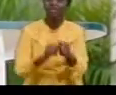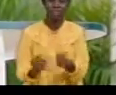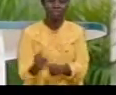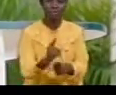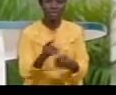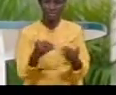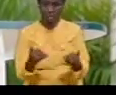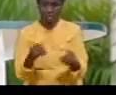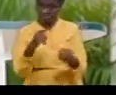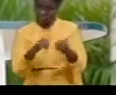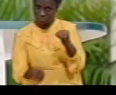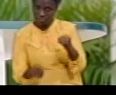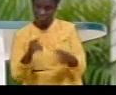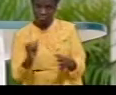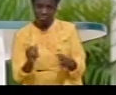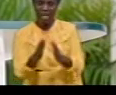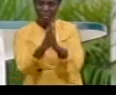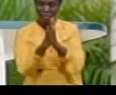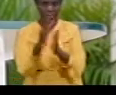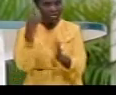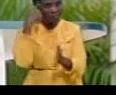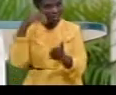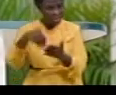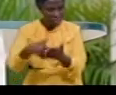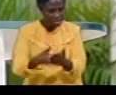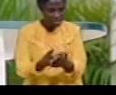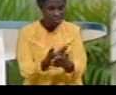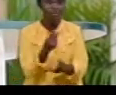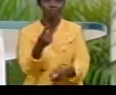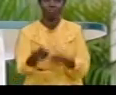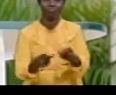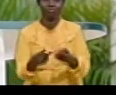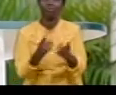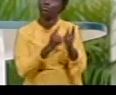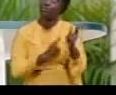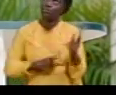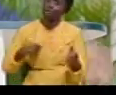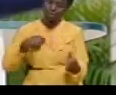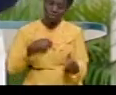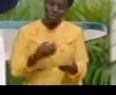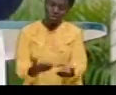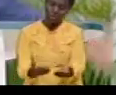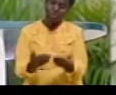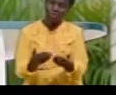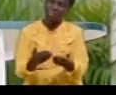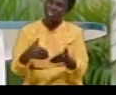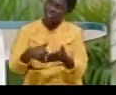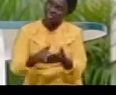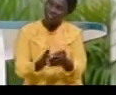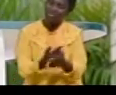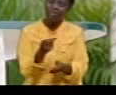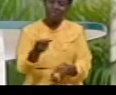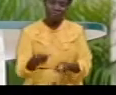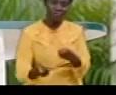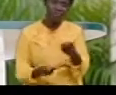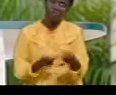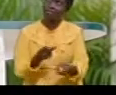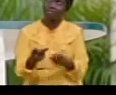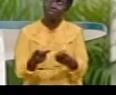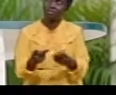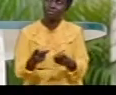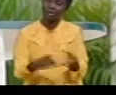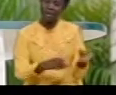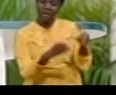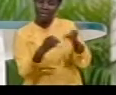pray for a new visitation. Lord, we want fresh visitation. In fresh visitation. Greater outpouring of God's